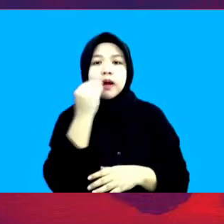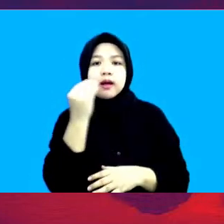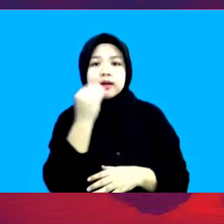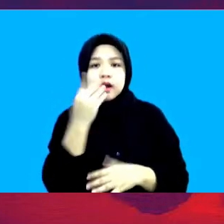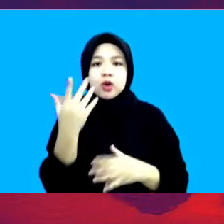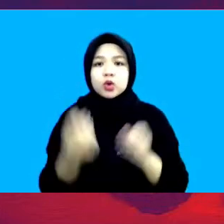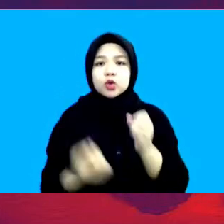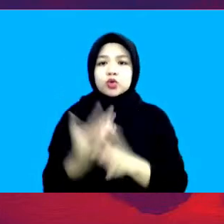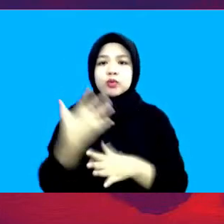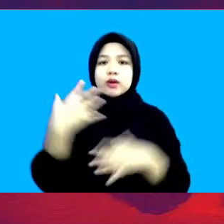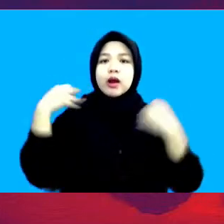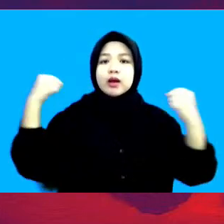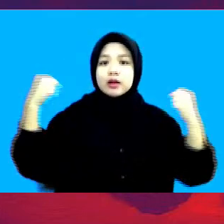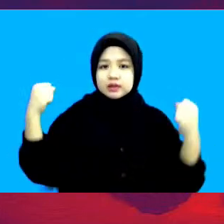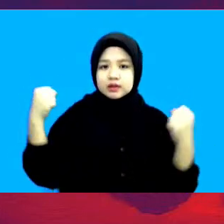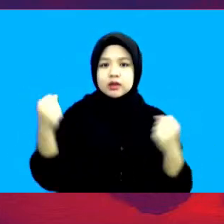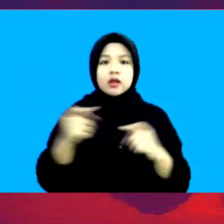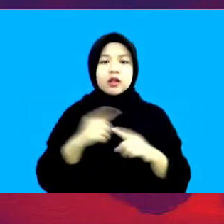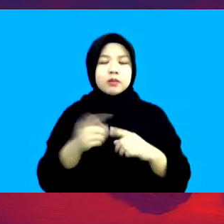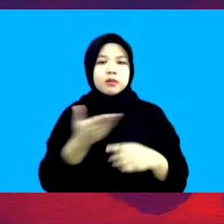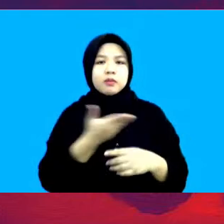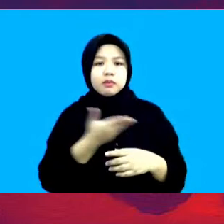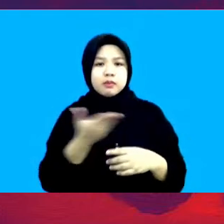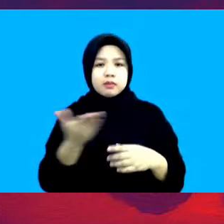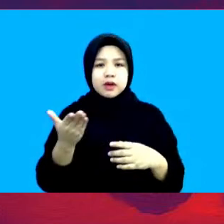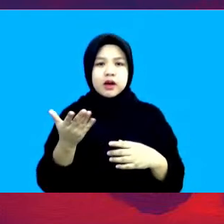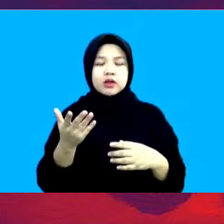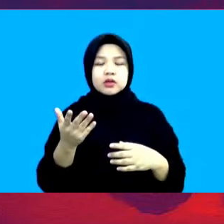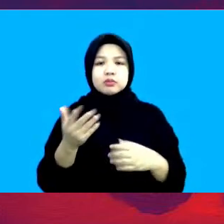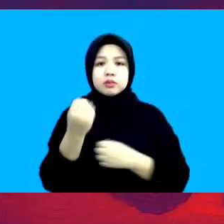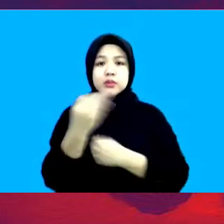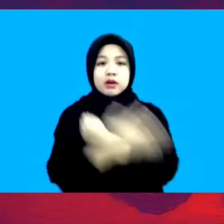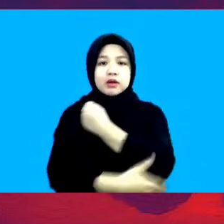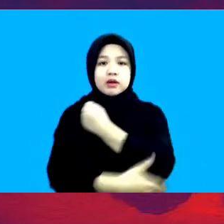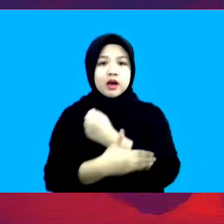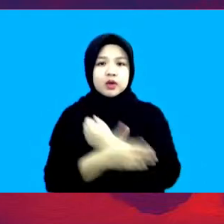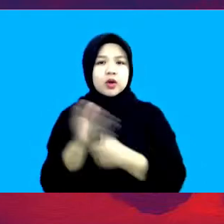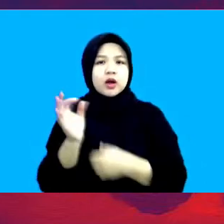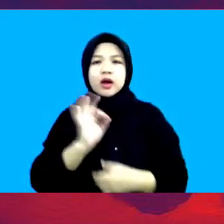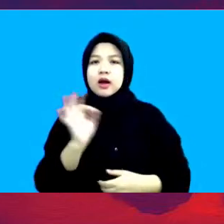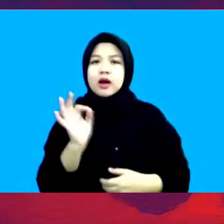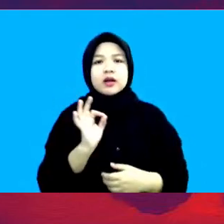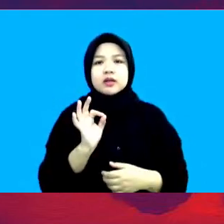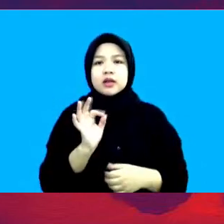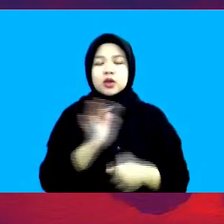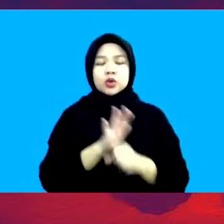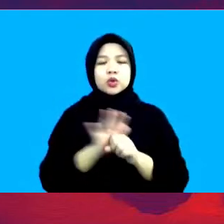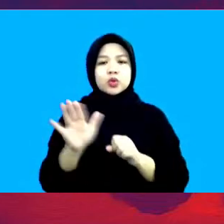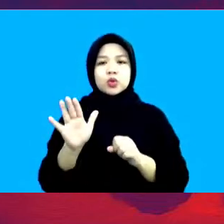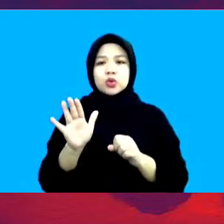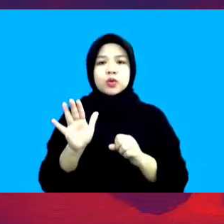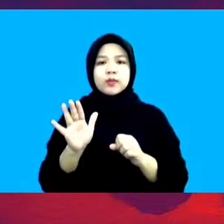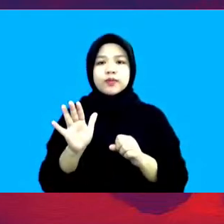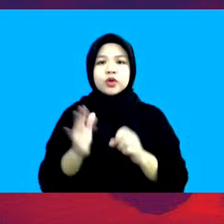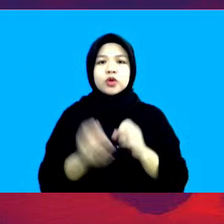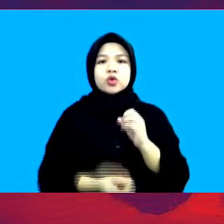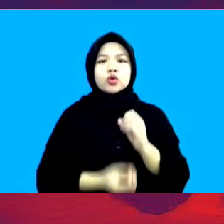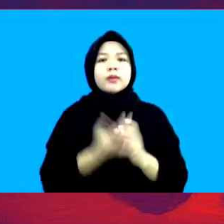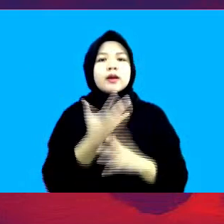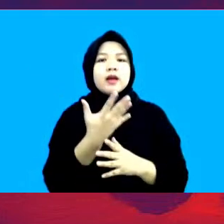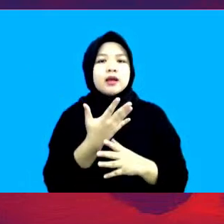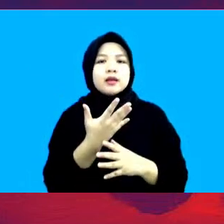but they don't in many countries, they also don't have enough reserves. They don't have a